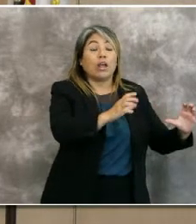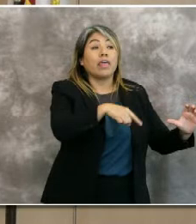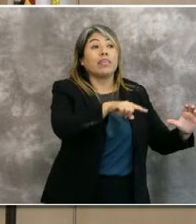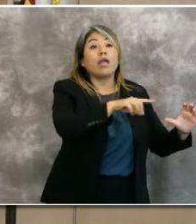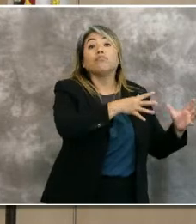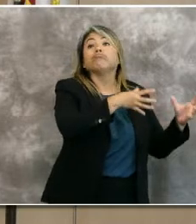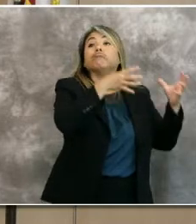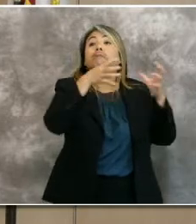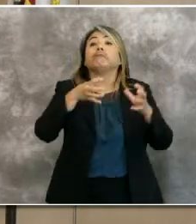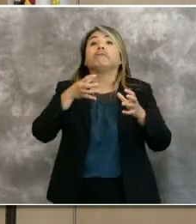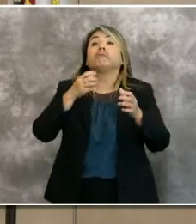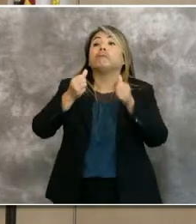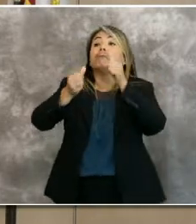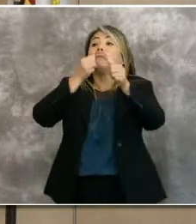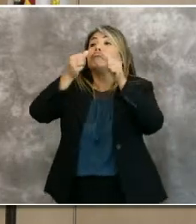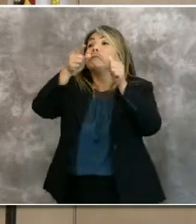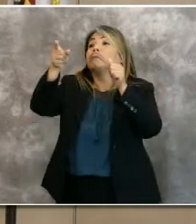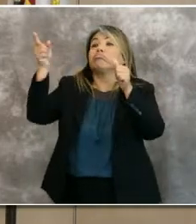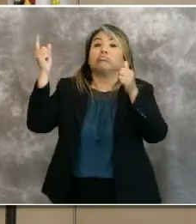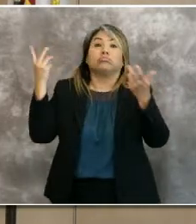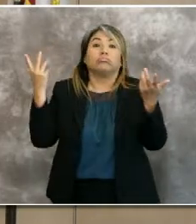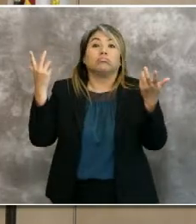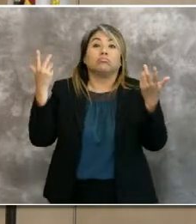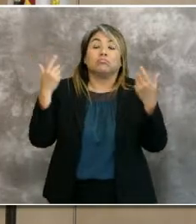to bars and